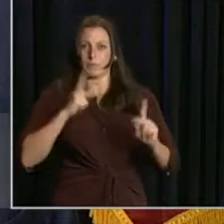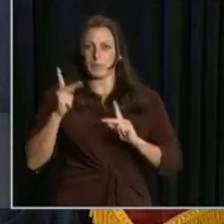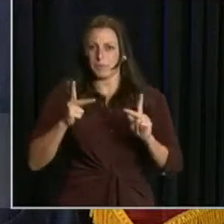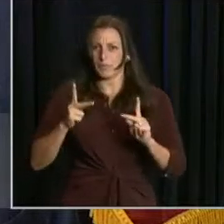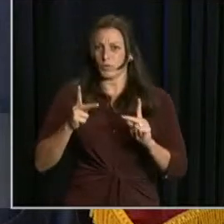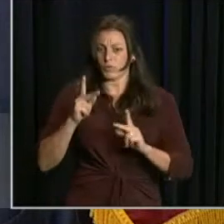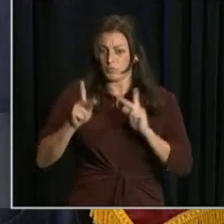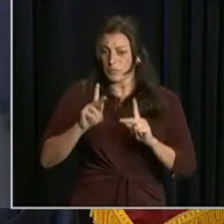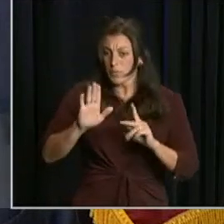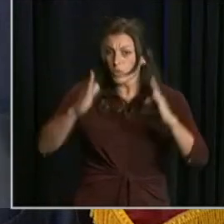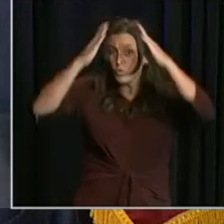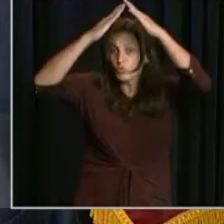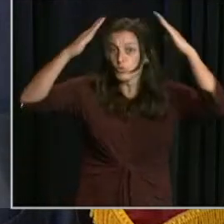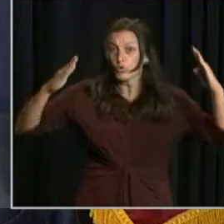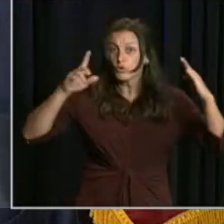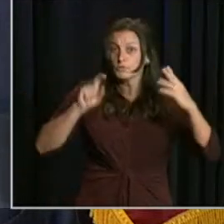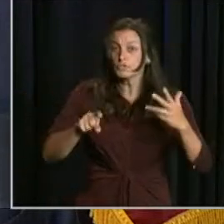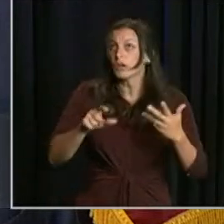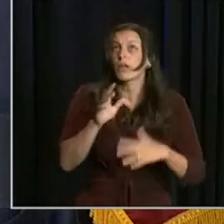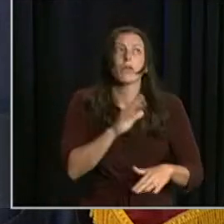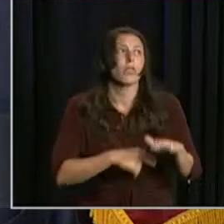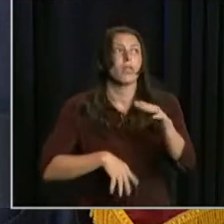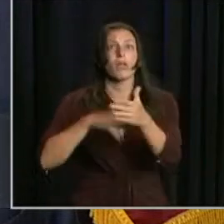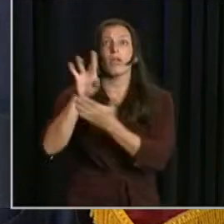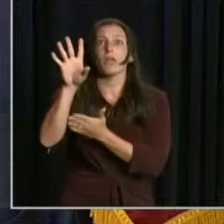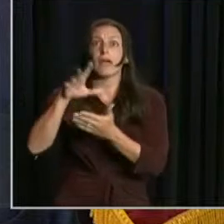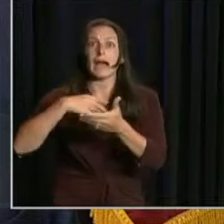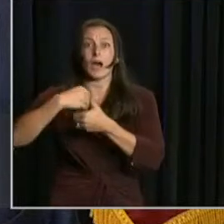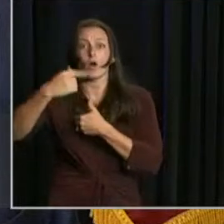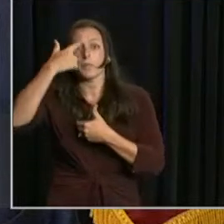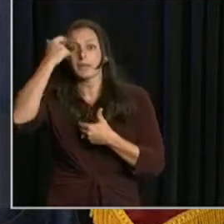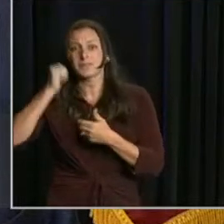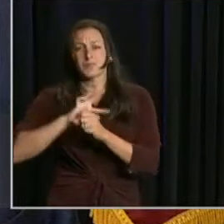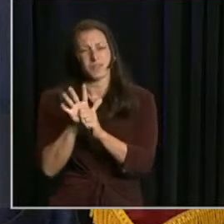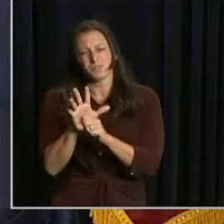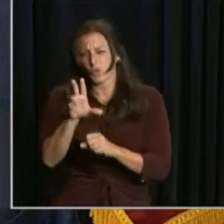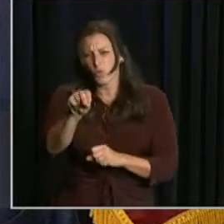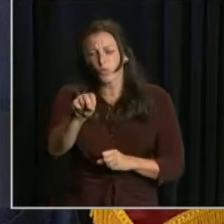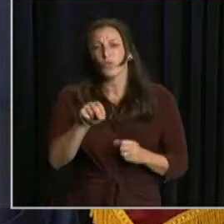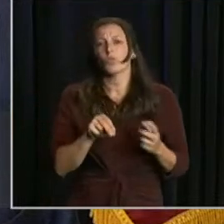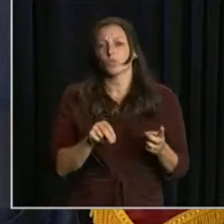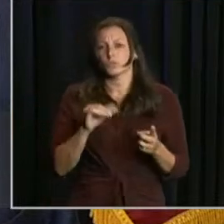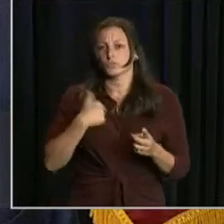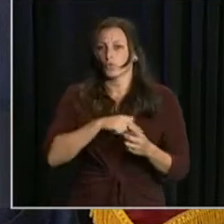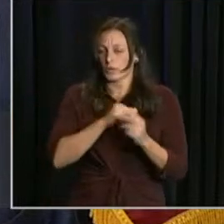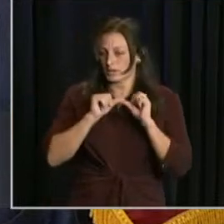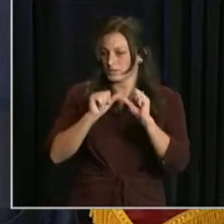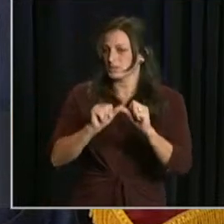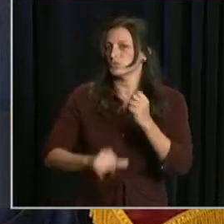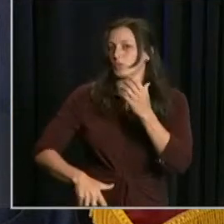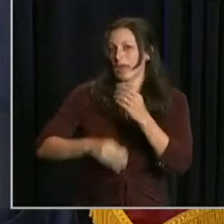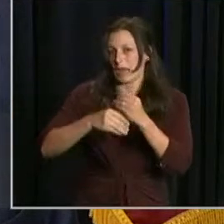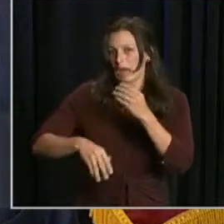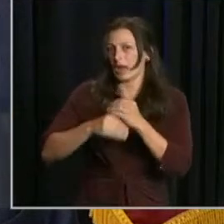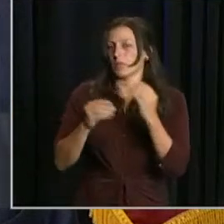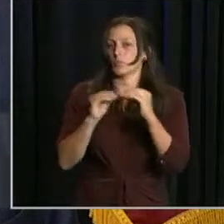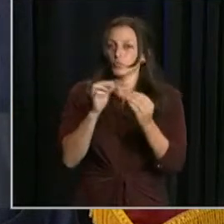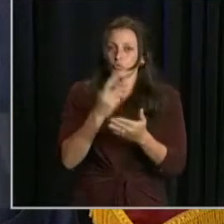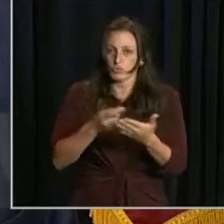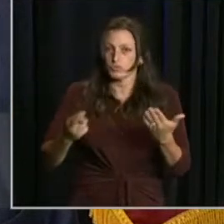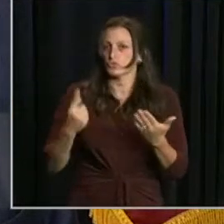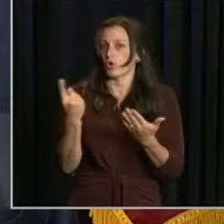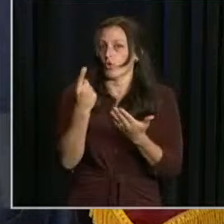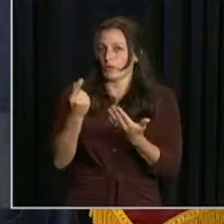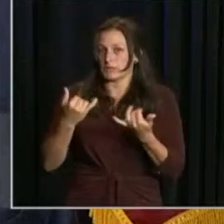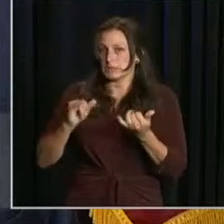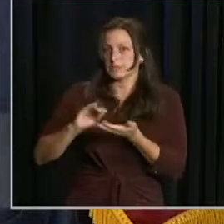head because of this pandemic. That's where we're operating from, and so we've kept that fund going by adding additional resources to it